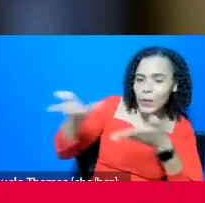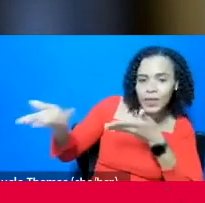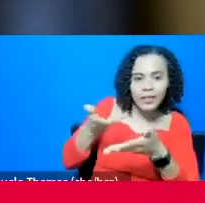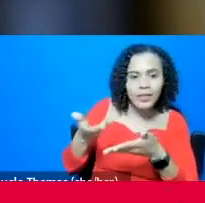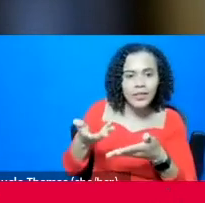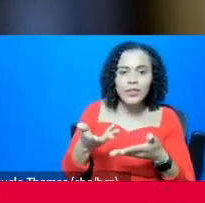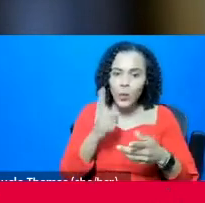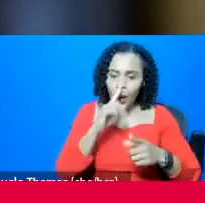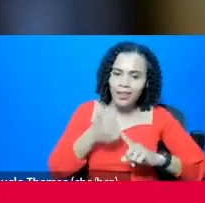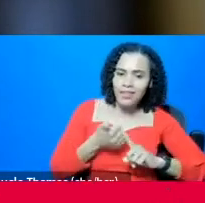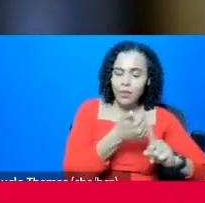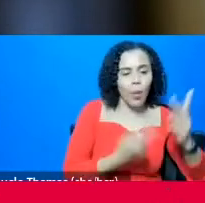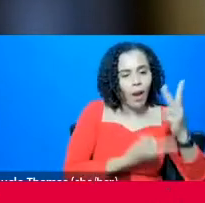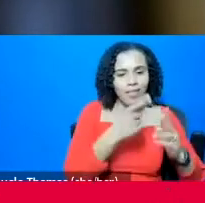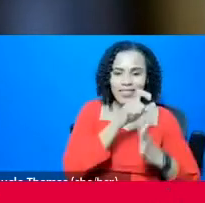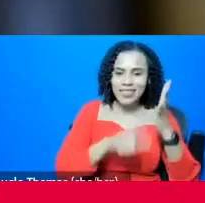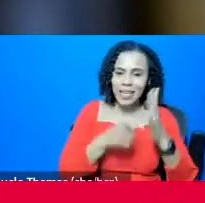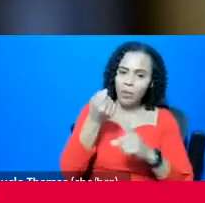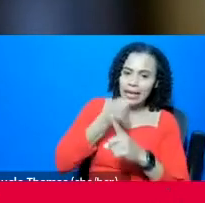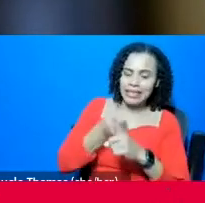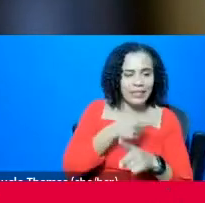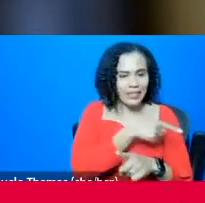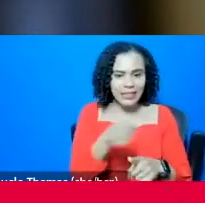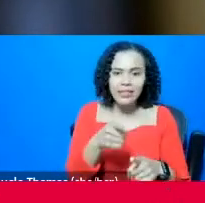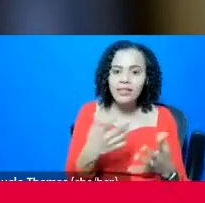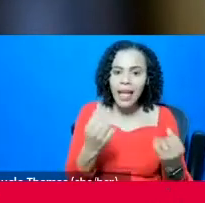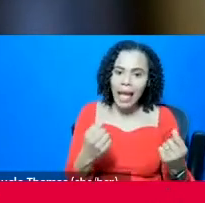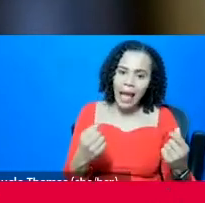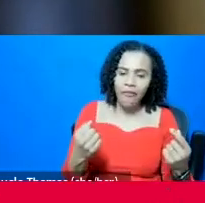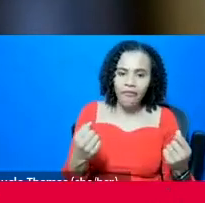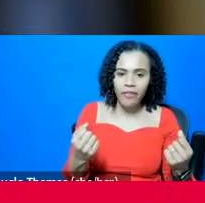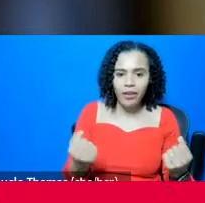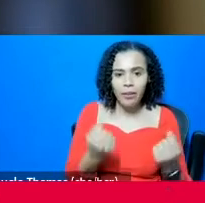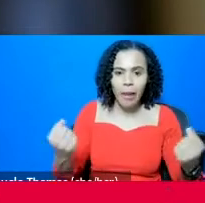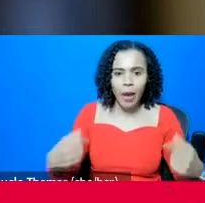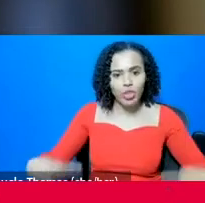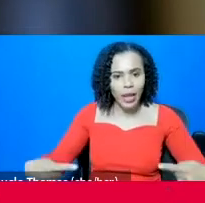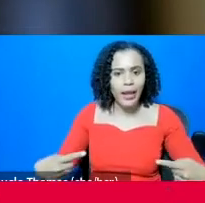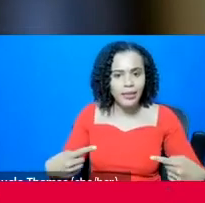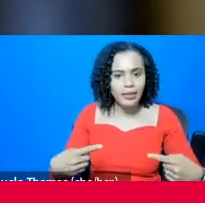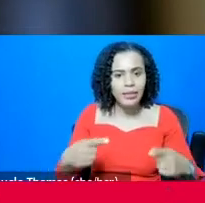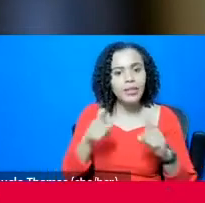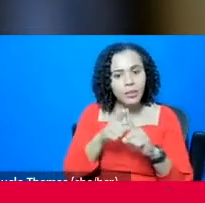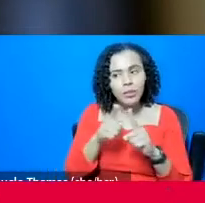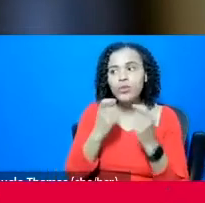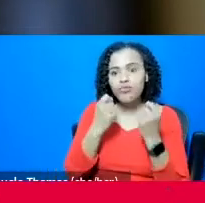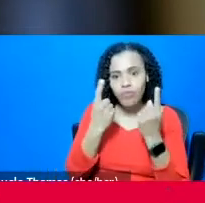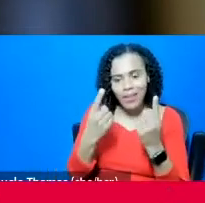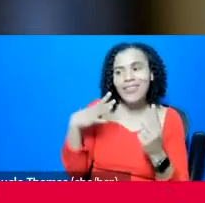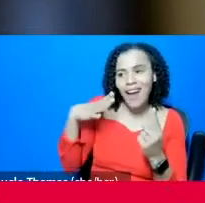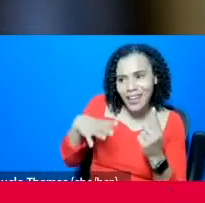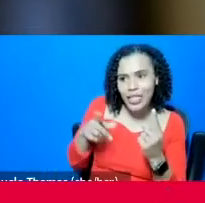power chairs, but also recognize that I also need to wave a banner outside of that institution or